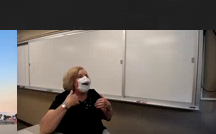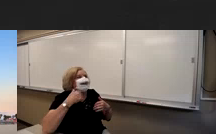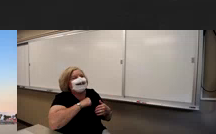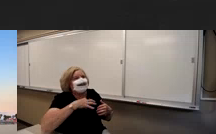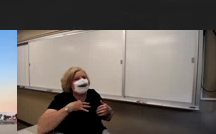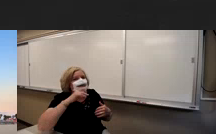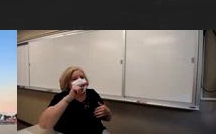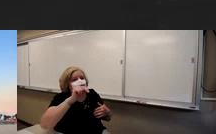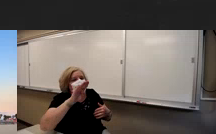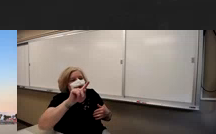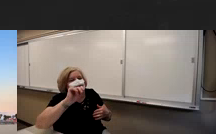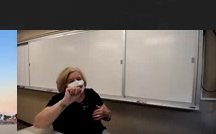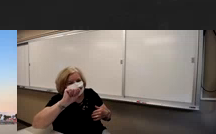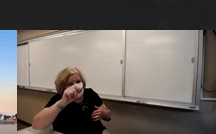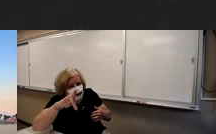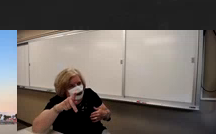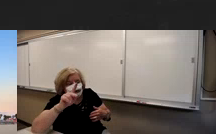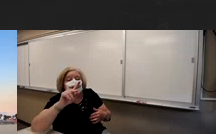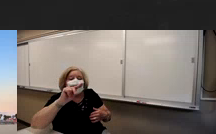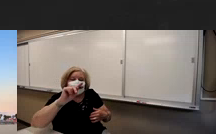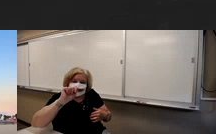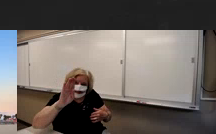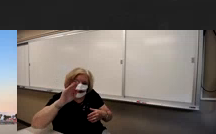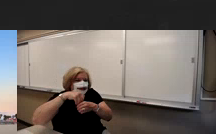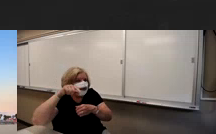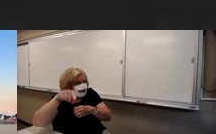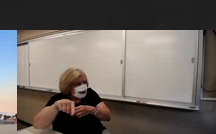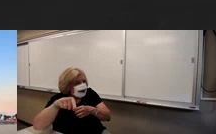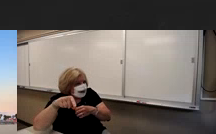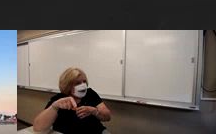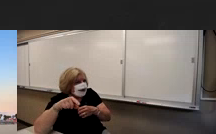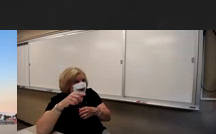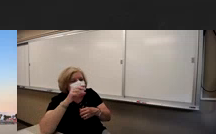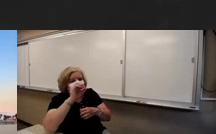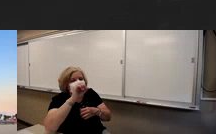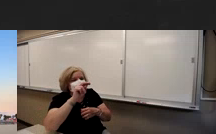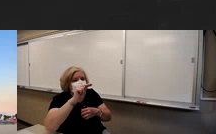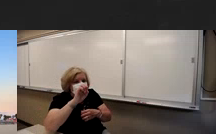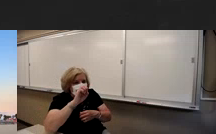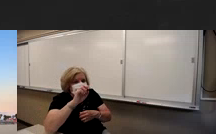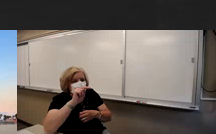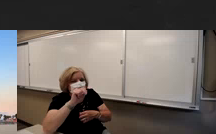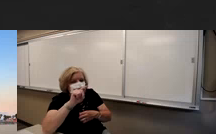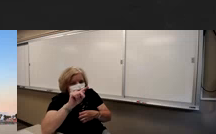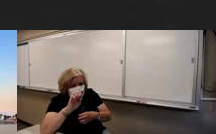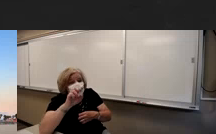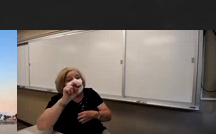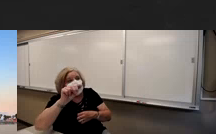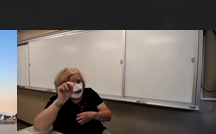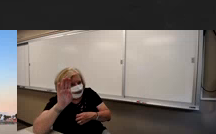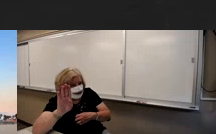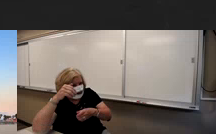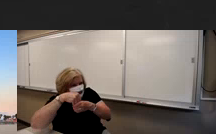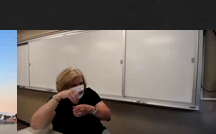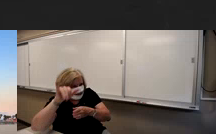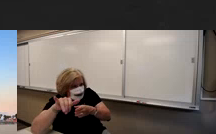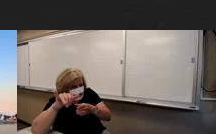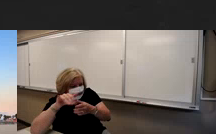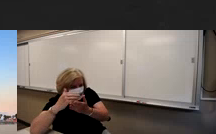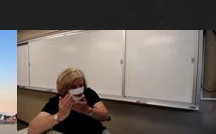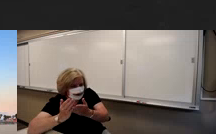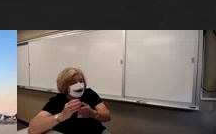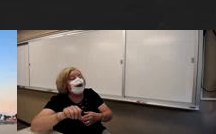another tab on there, which is a OneNote notebook, and we're not going to get into OneNote or anything like that. The